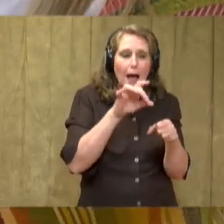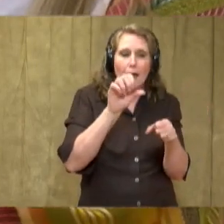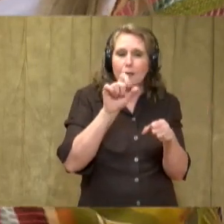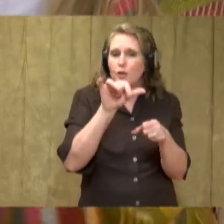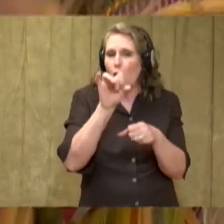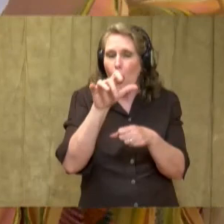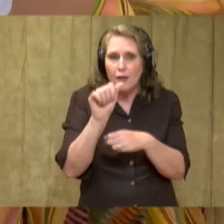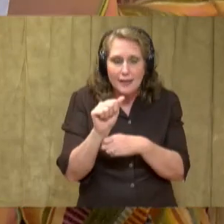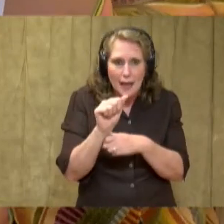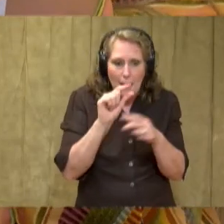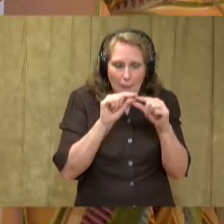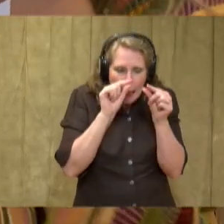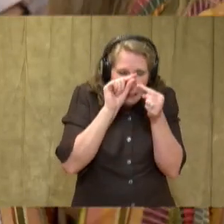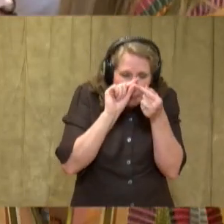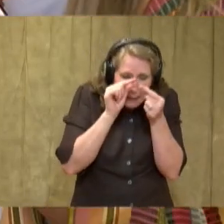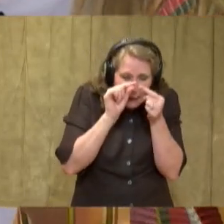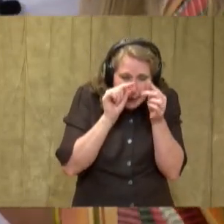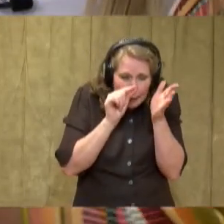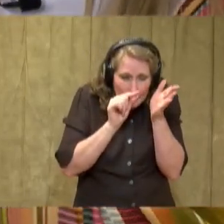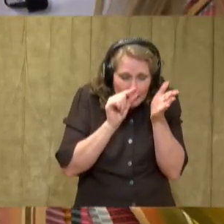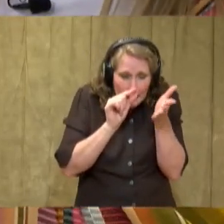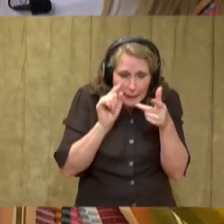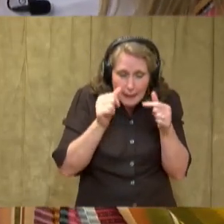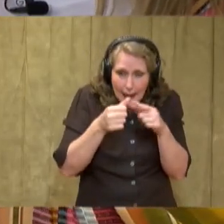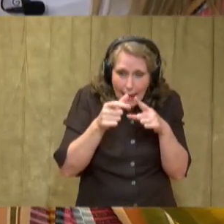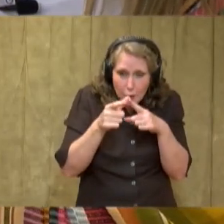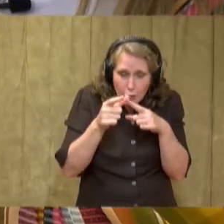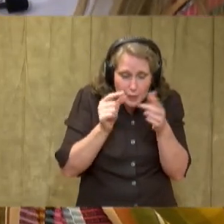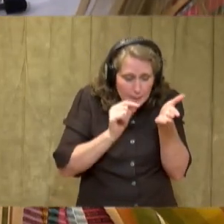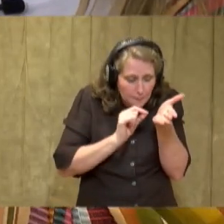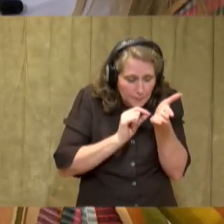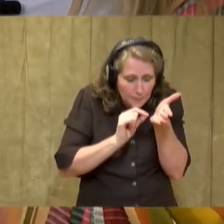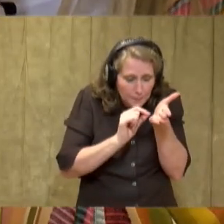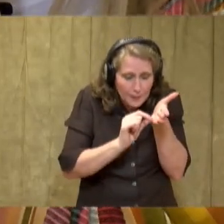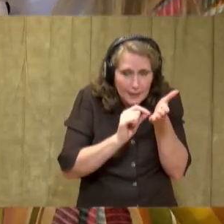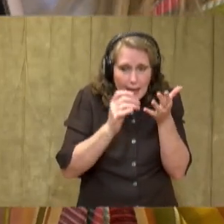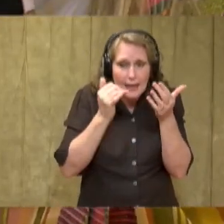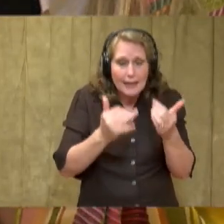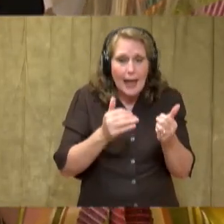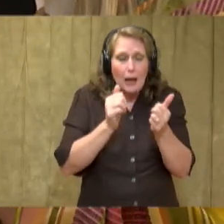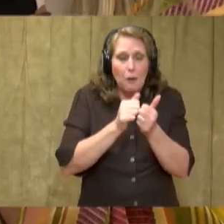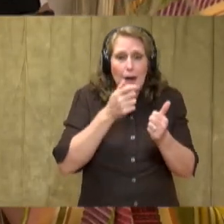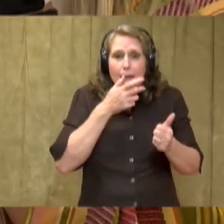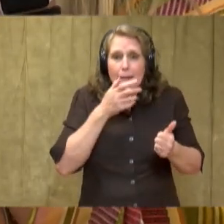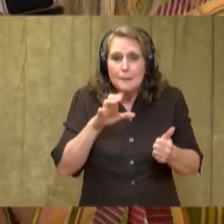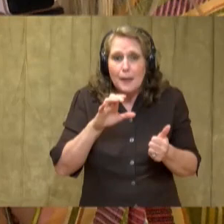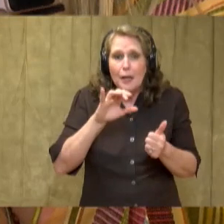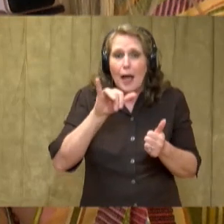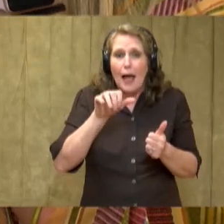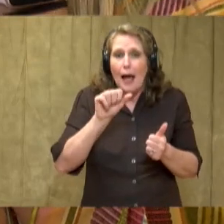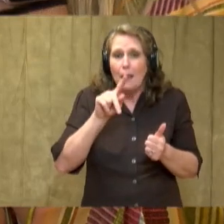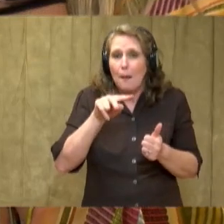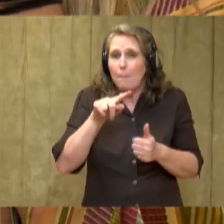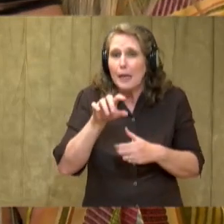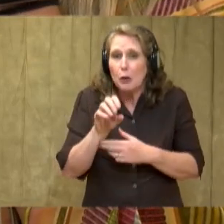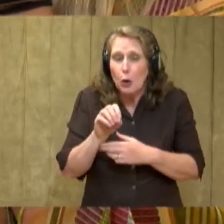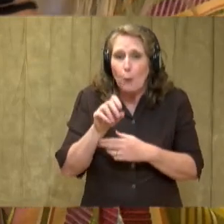And then in the fine print, the really tiny print at the bottom, it says, now with spicy jalapeno